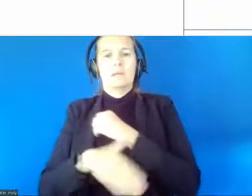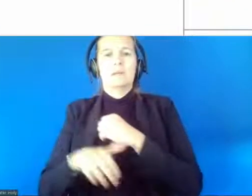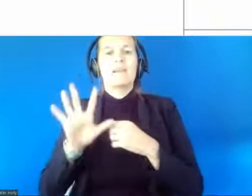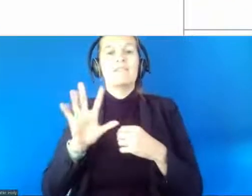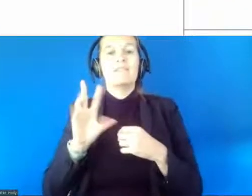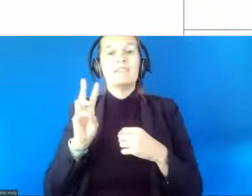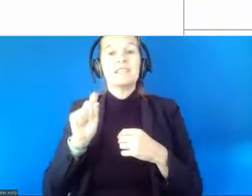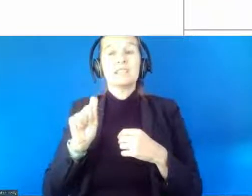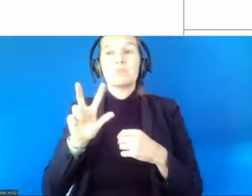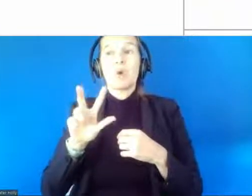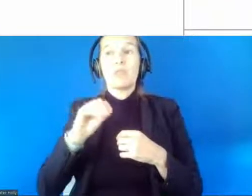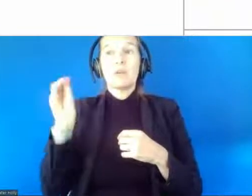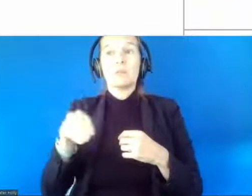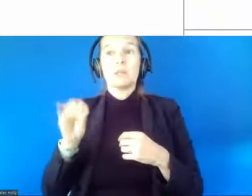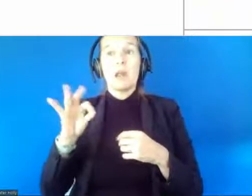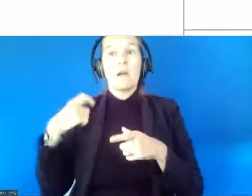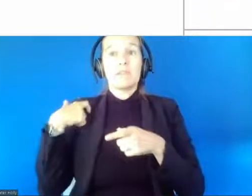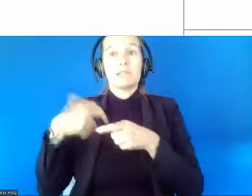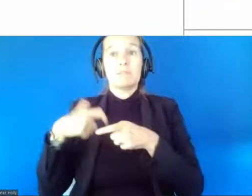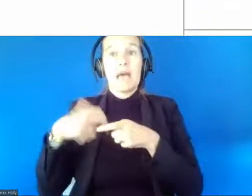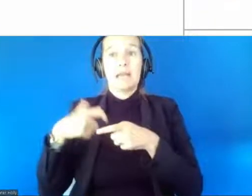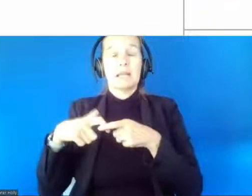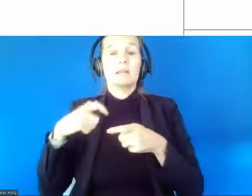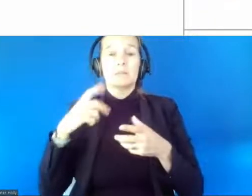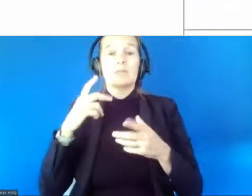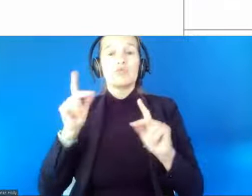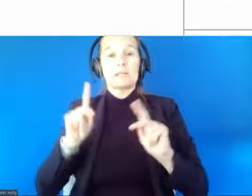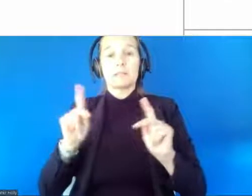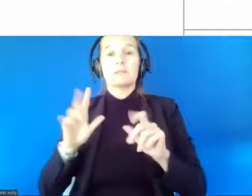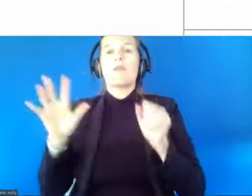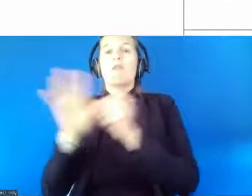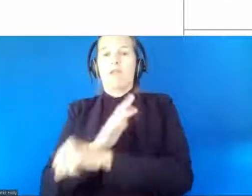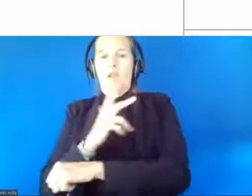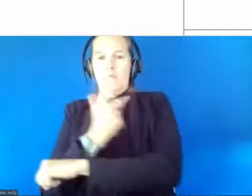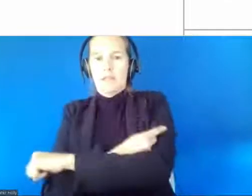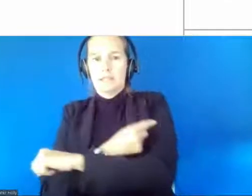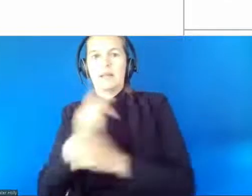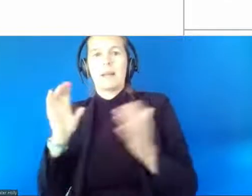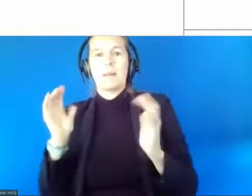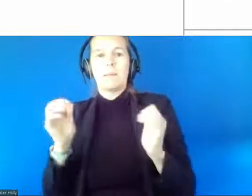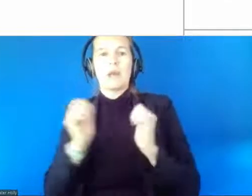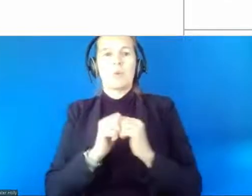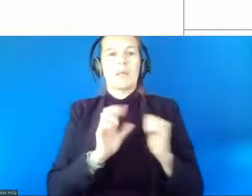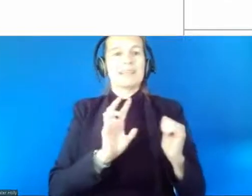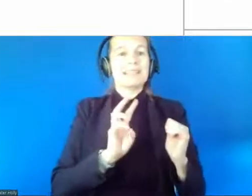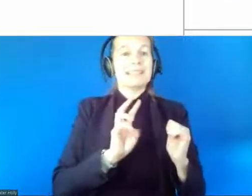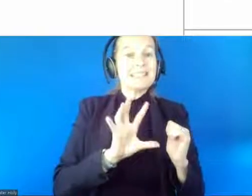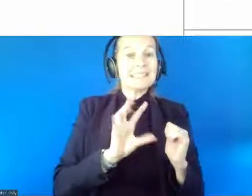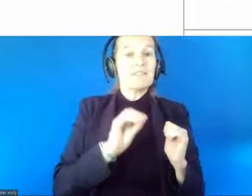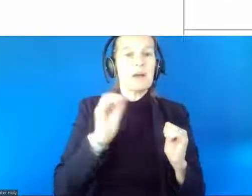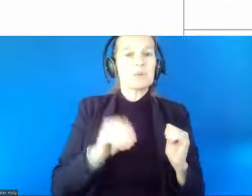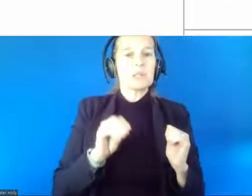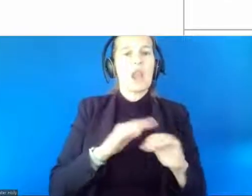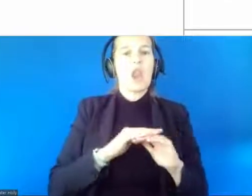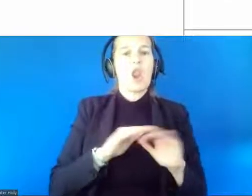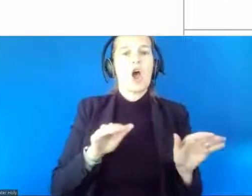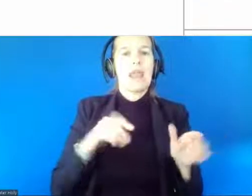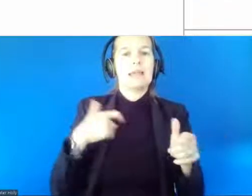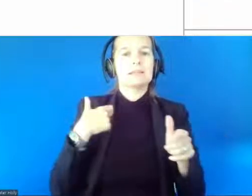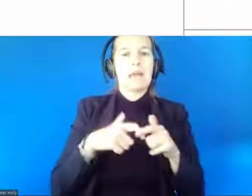56.3% of Hispanic residents are fully vaccinated compared to 65% of the non-Hispanic